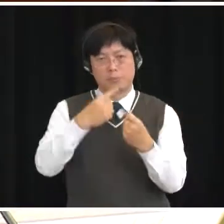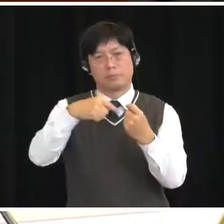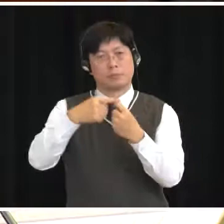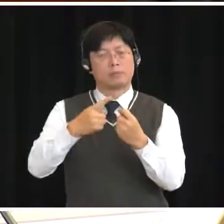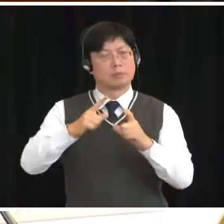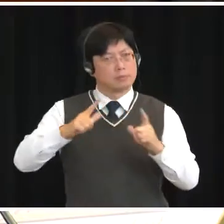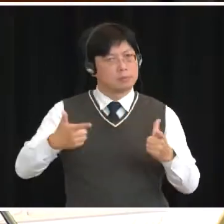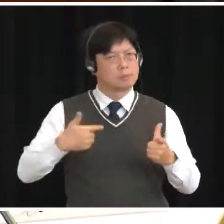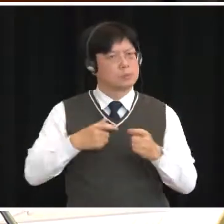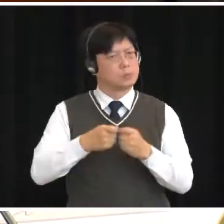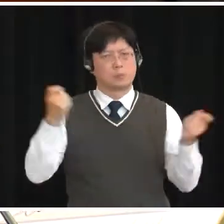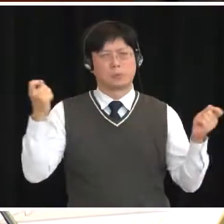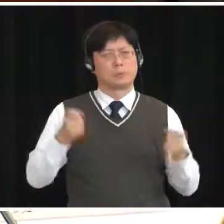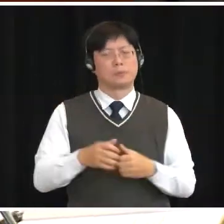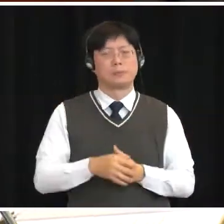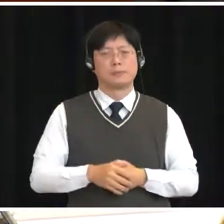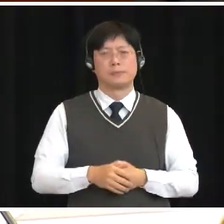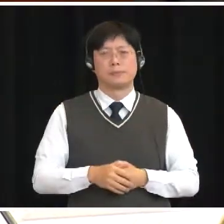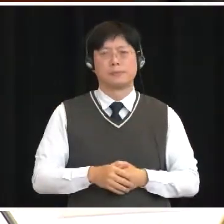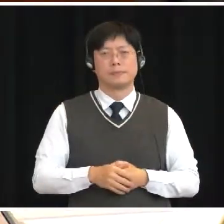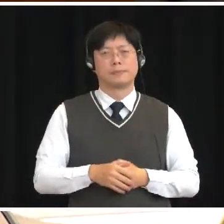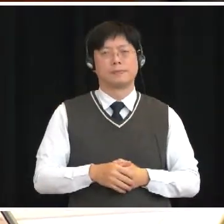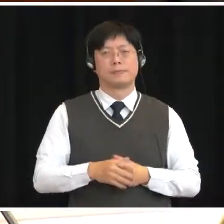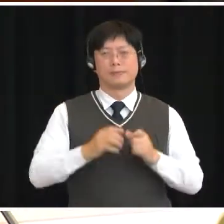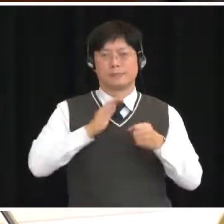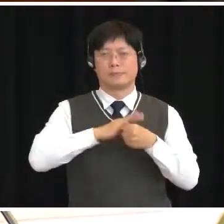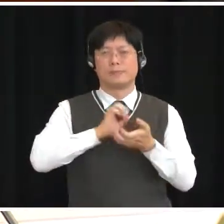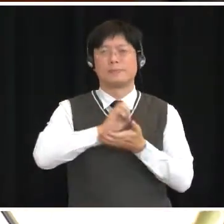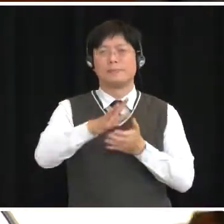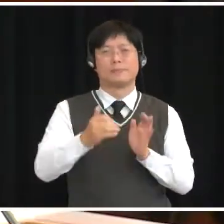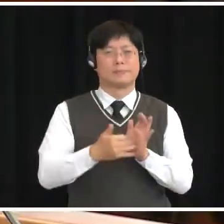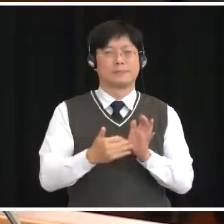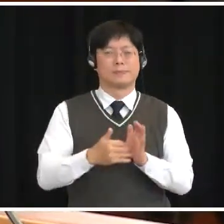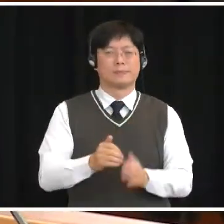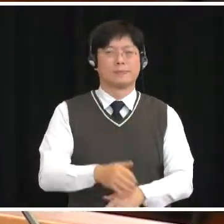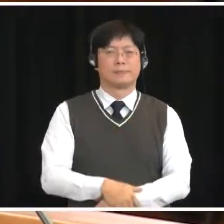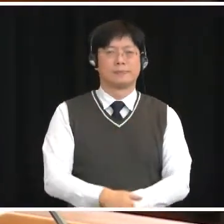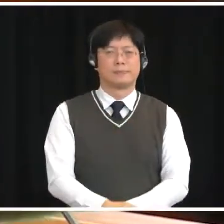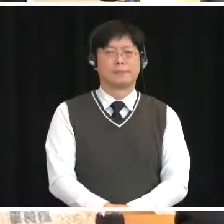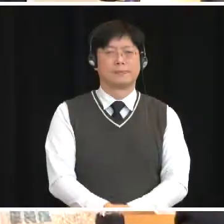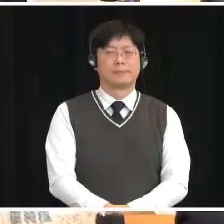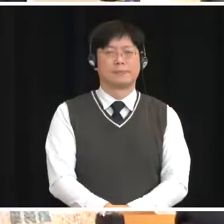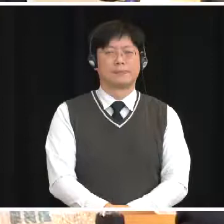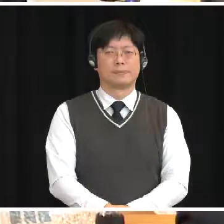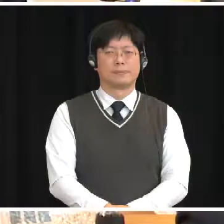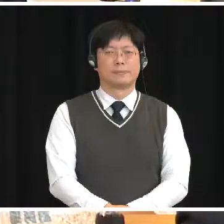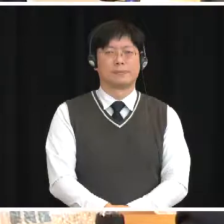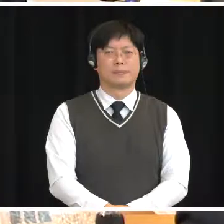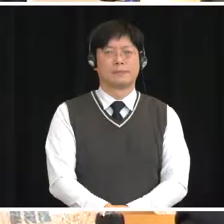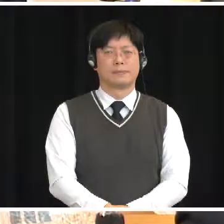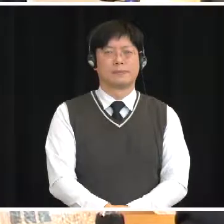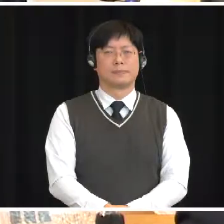inquiry skills. And this training has been ongoing for many, many years. Thank you.